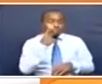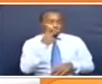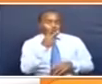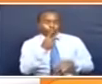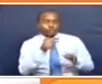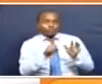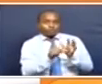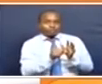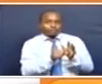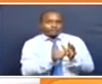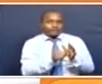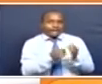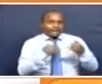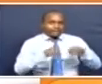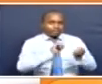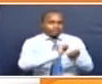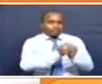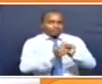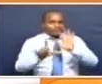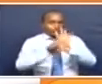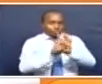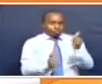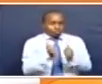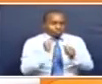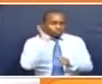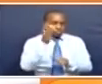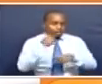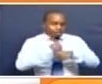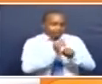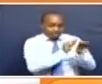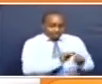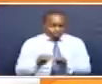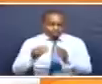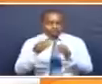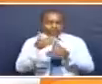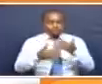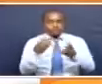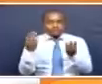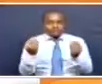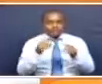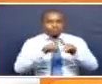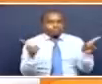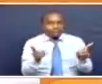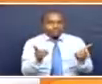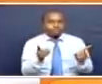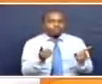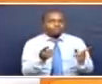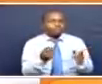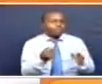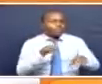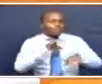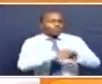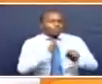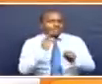craft legislation that would make the transition process smooth and easier. Yeah. Unfortunately, we received a lot of opposition from